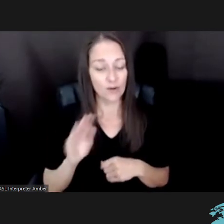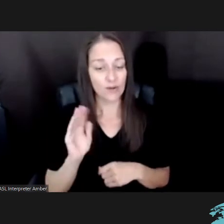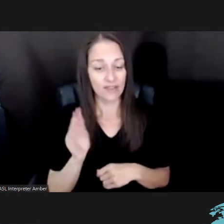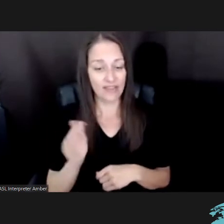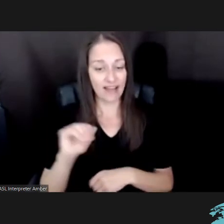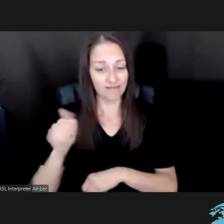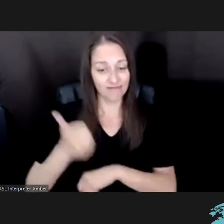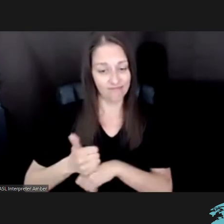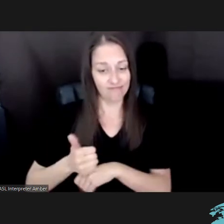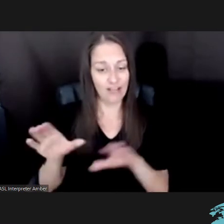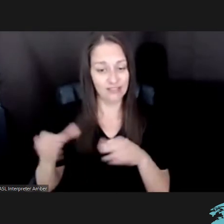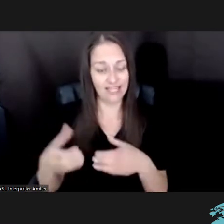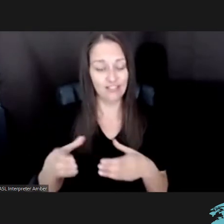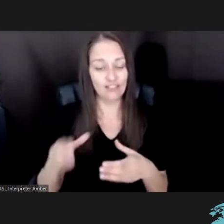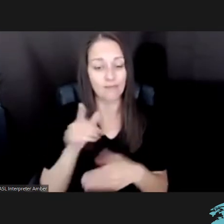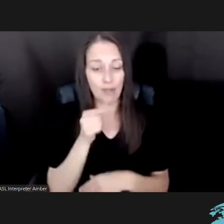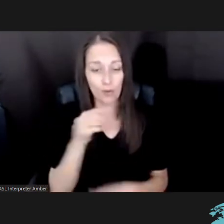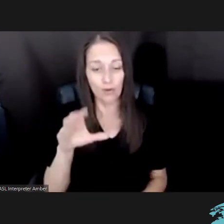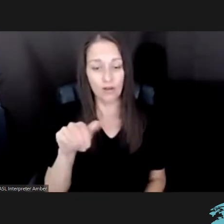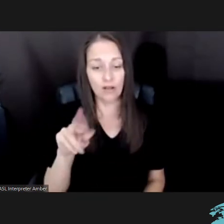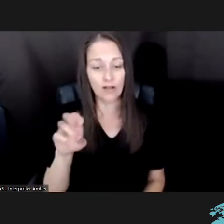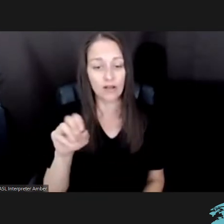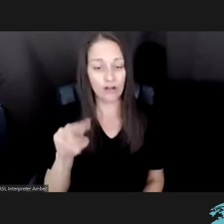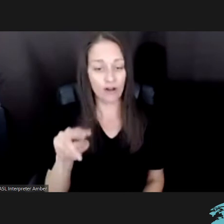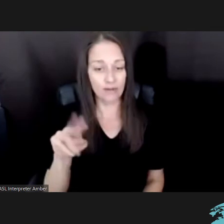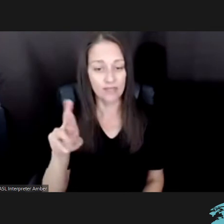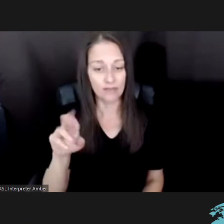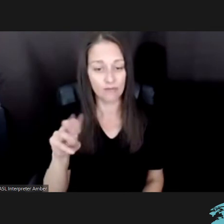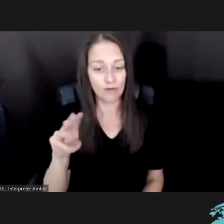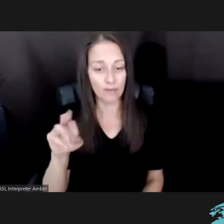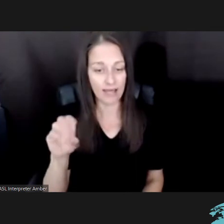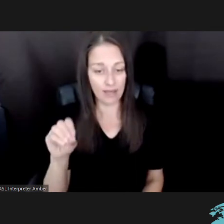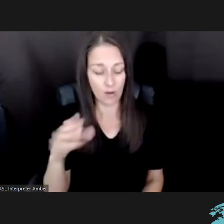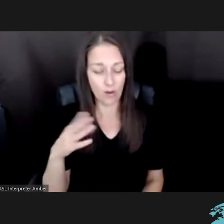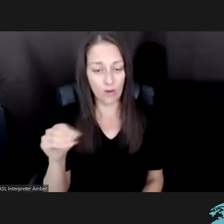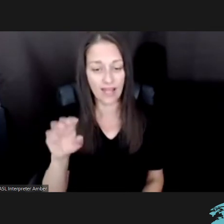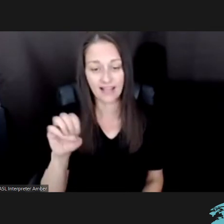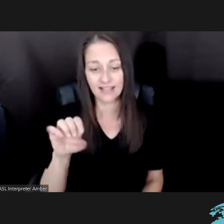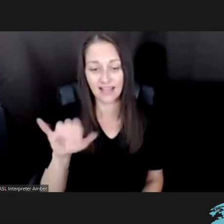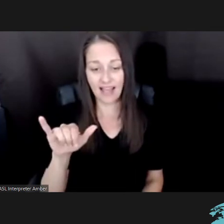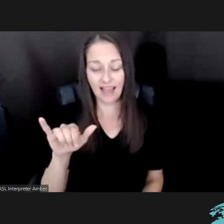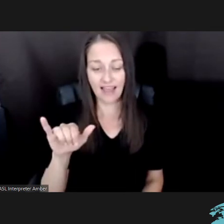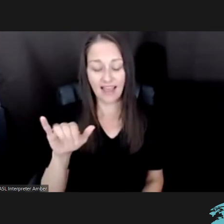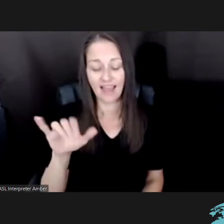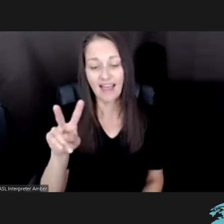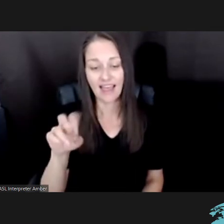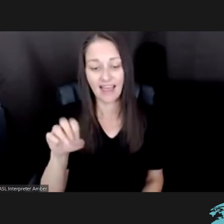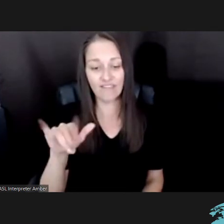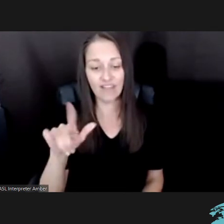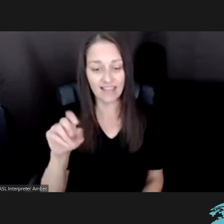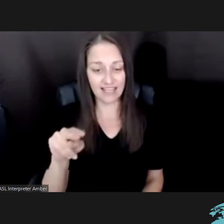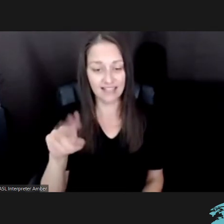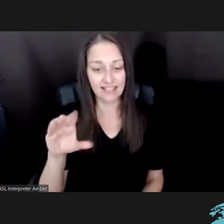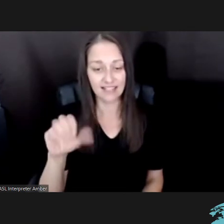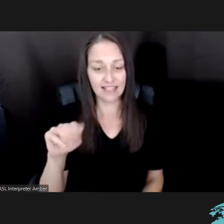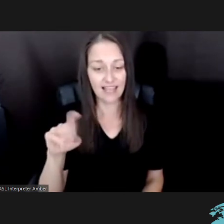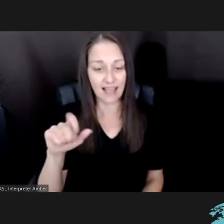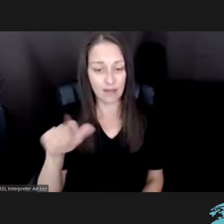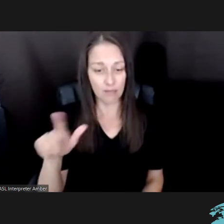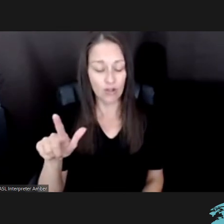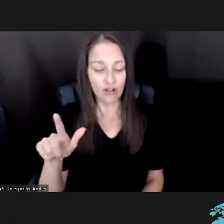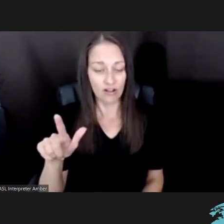Carmen Romero and Evelyn Campbell in Chile. I interviewed the general director of Santiago